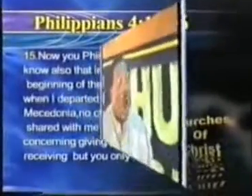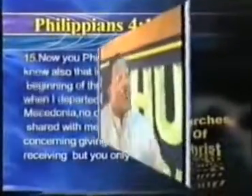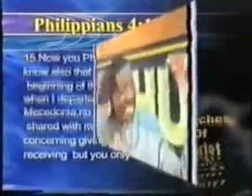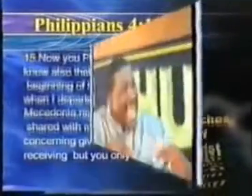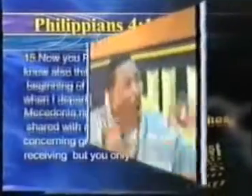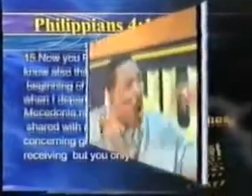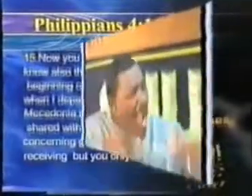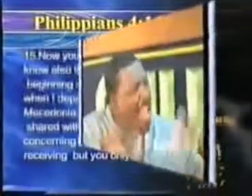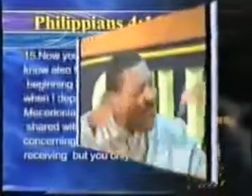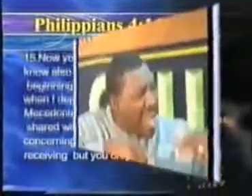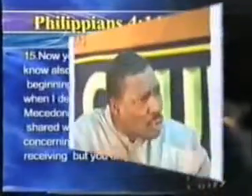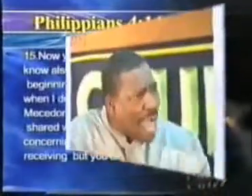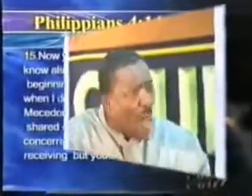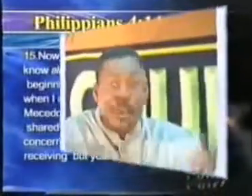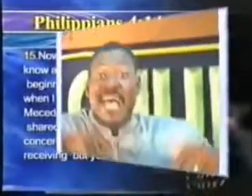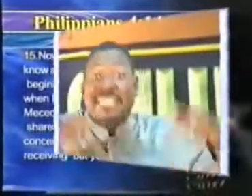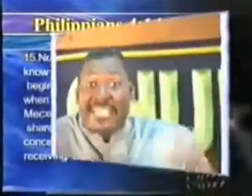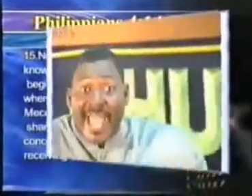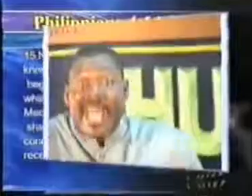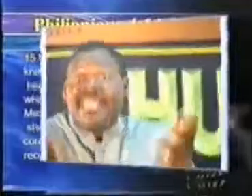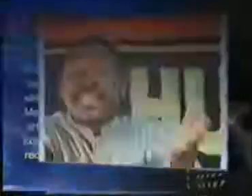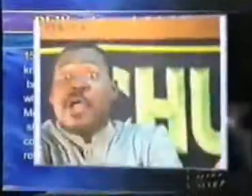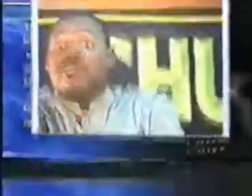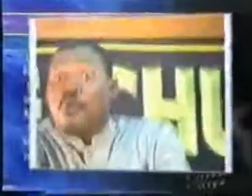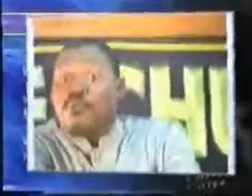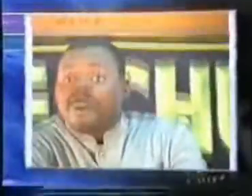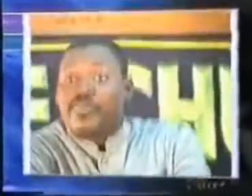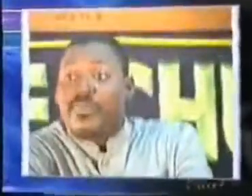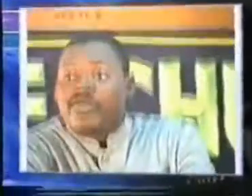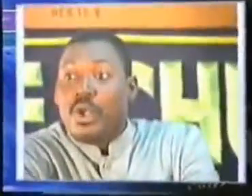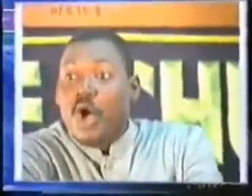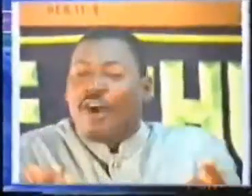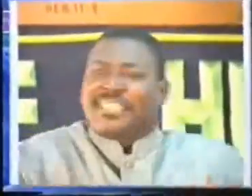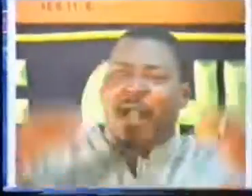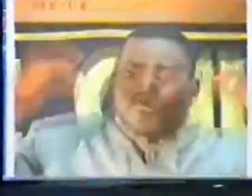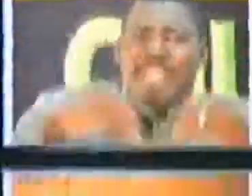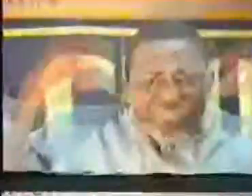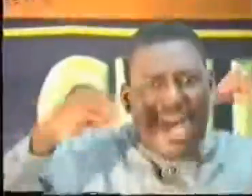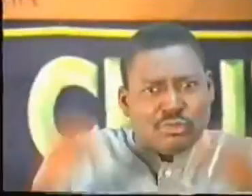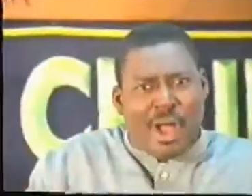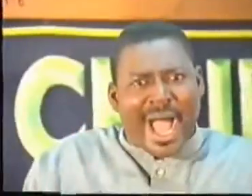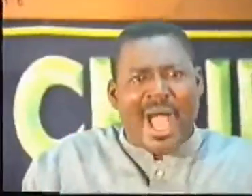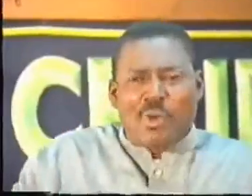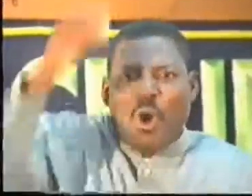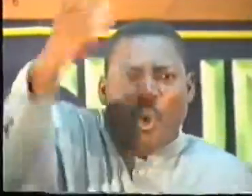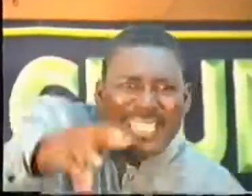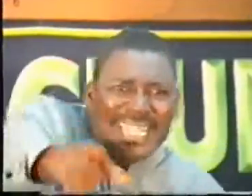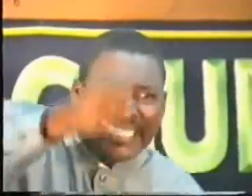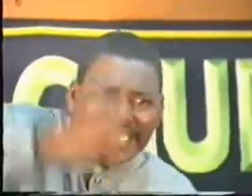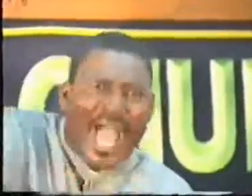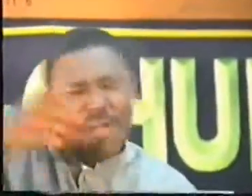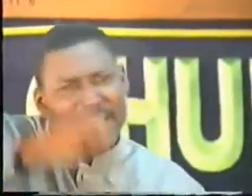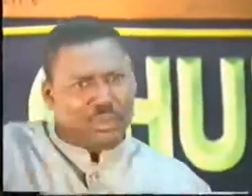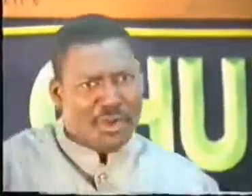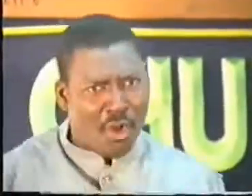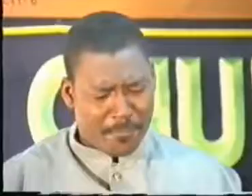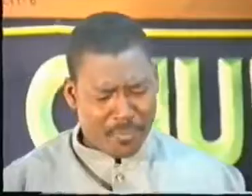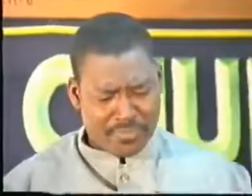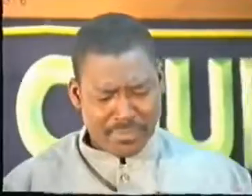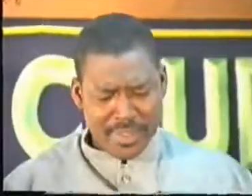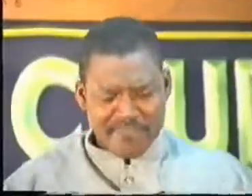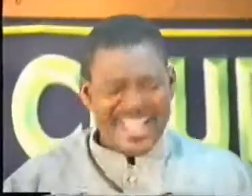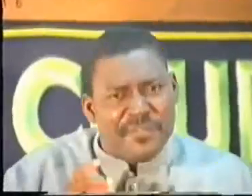Panyana, or Trian or Quaya Faswa, or Yasika, at the Yamia Jumo, or Tran Quaya Faswa, no, or Dinyasika, if we are